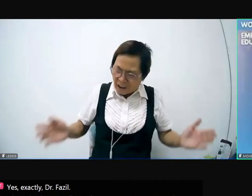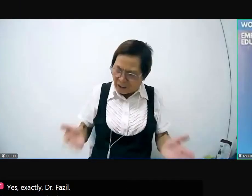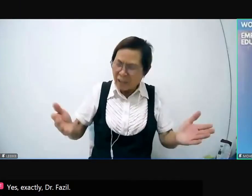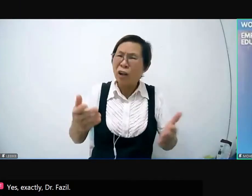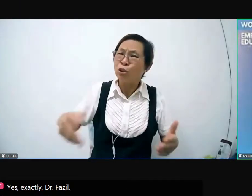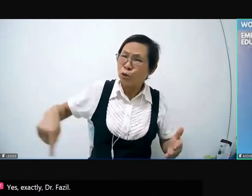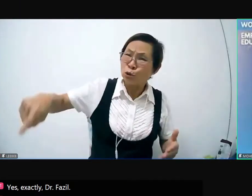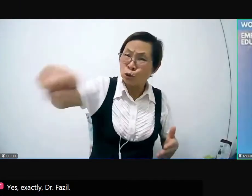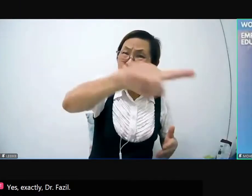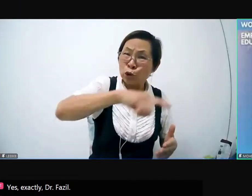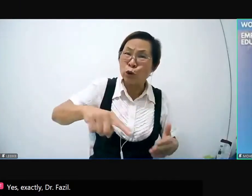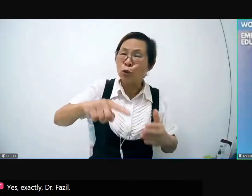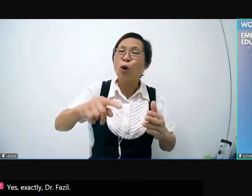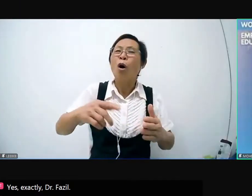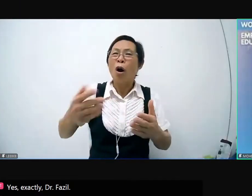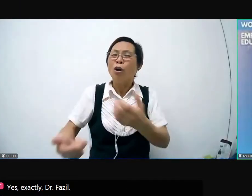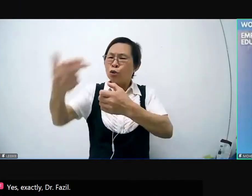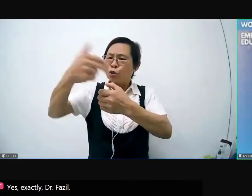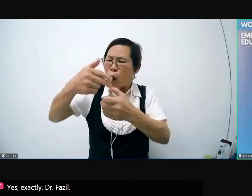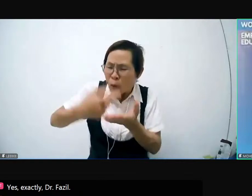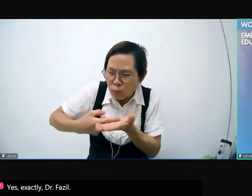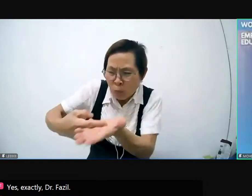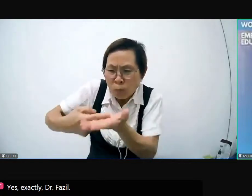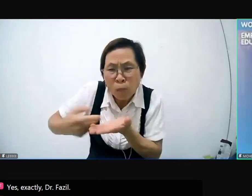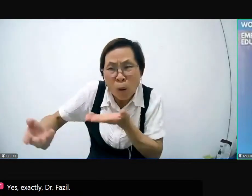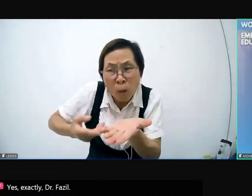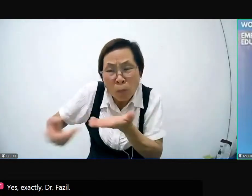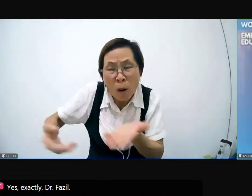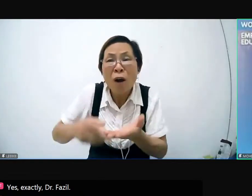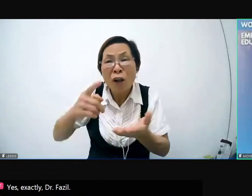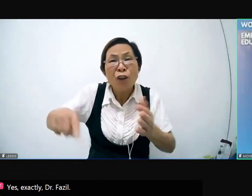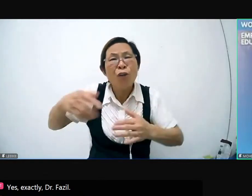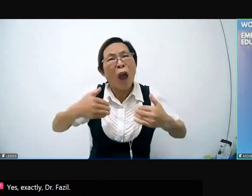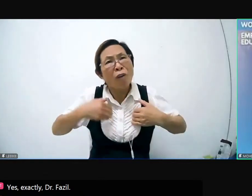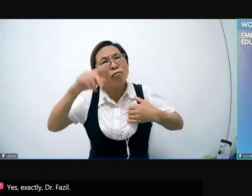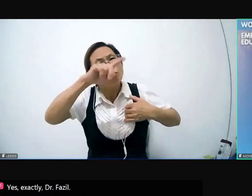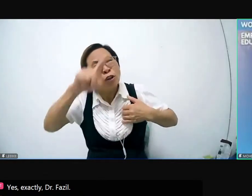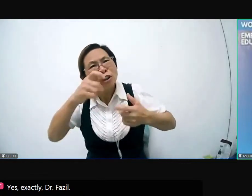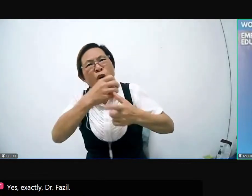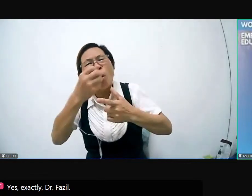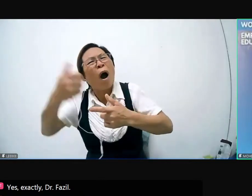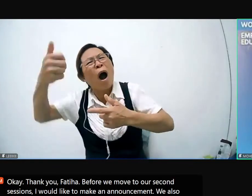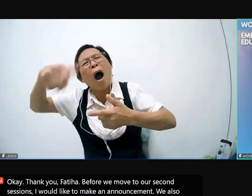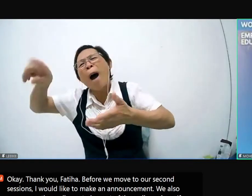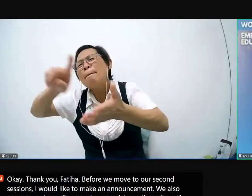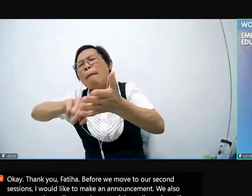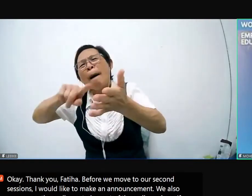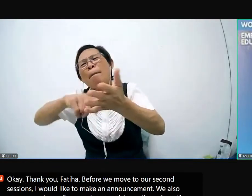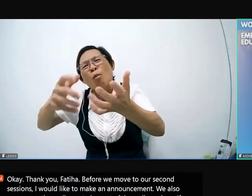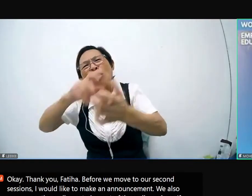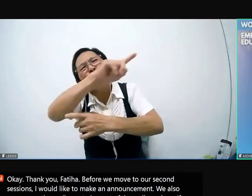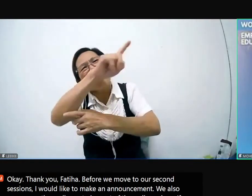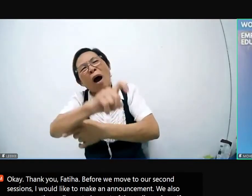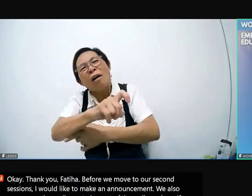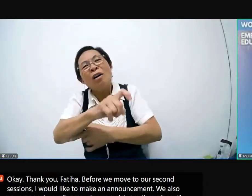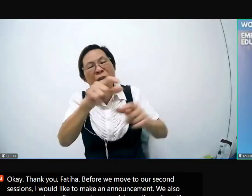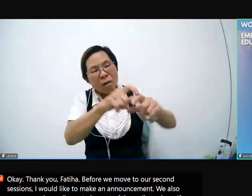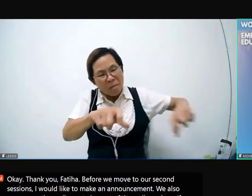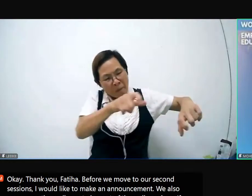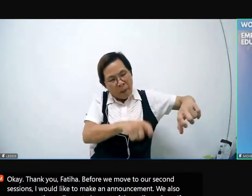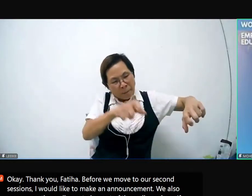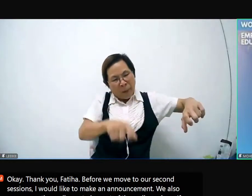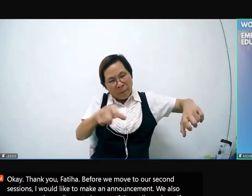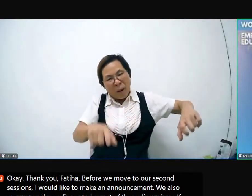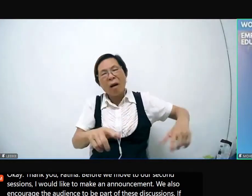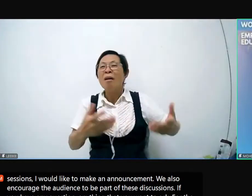part of these discussions. If you have any question, anything that you want to ask for the panelists, please